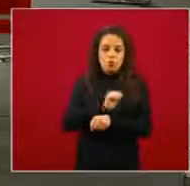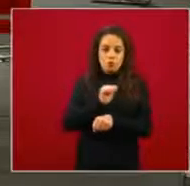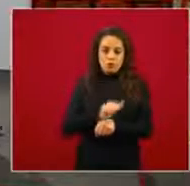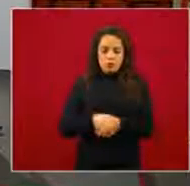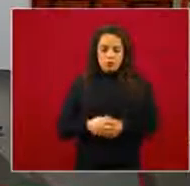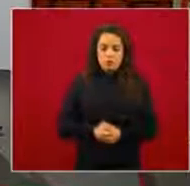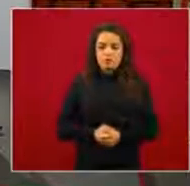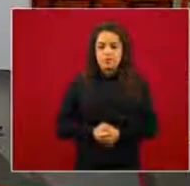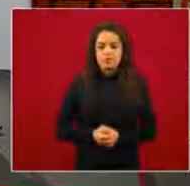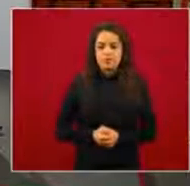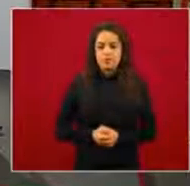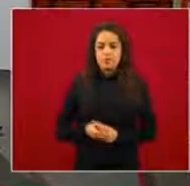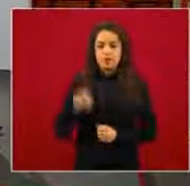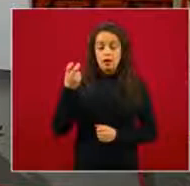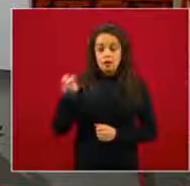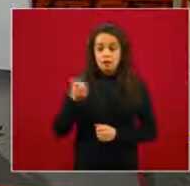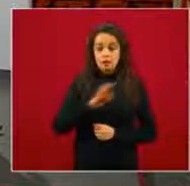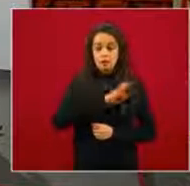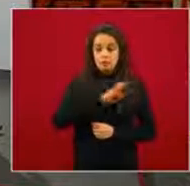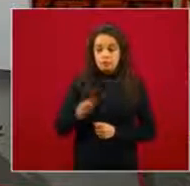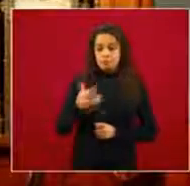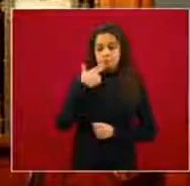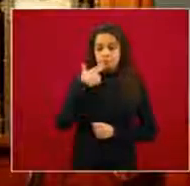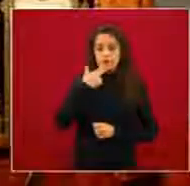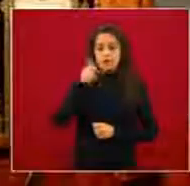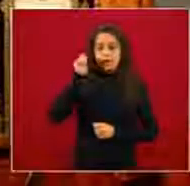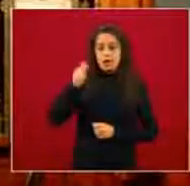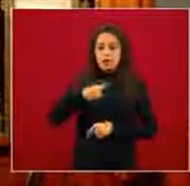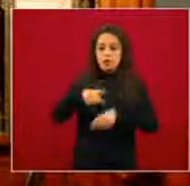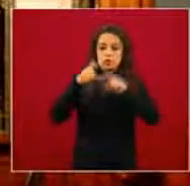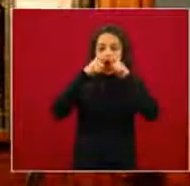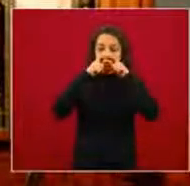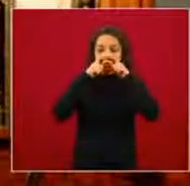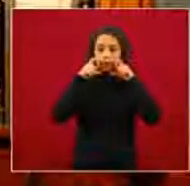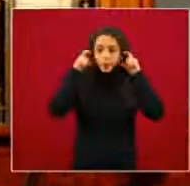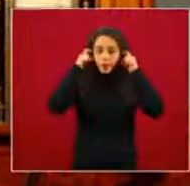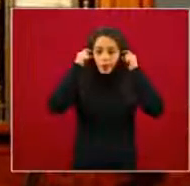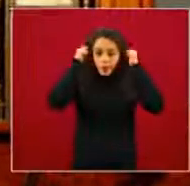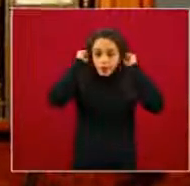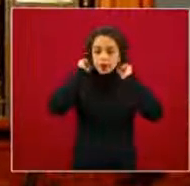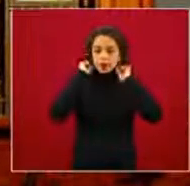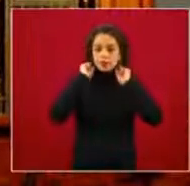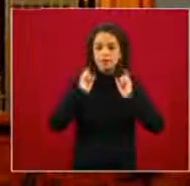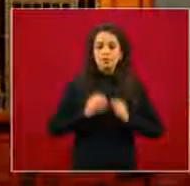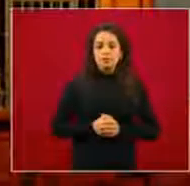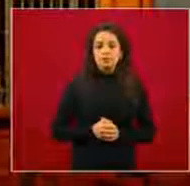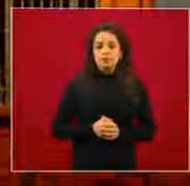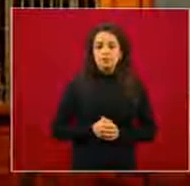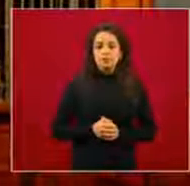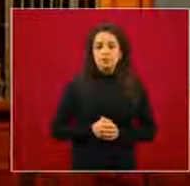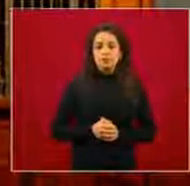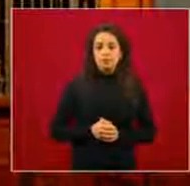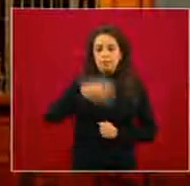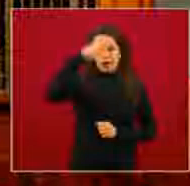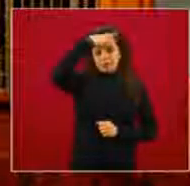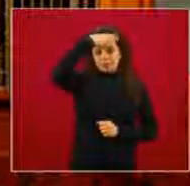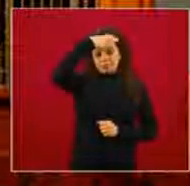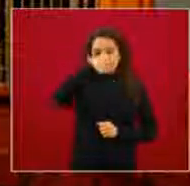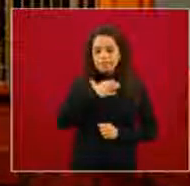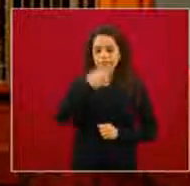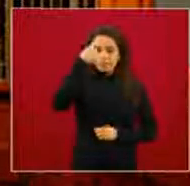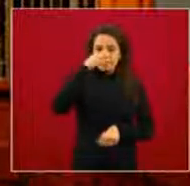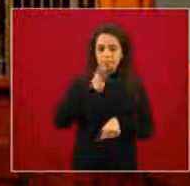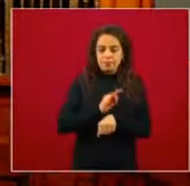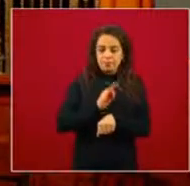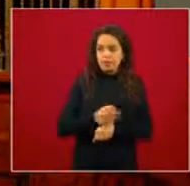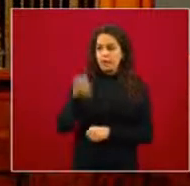the places where this is possible, and also the mask. This is very important for all